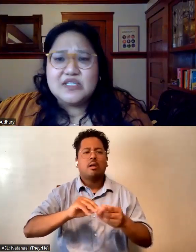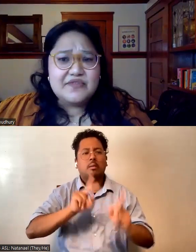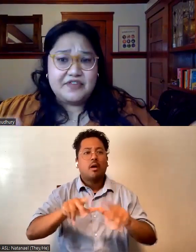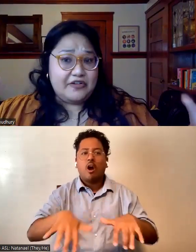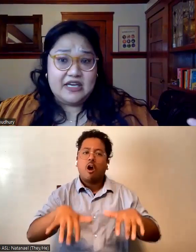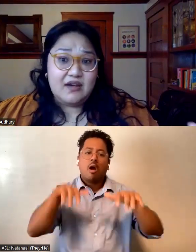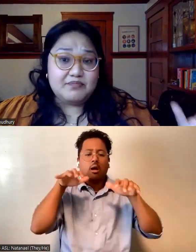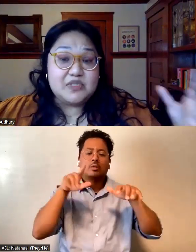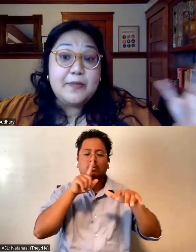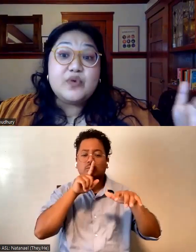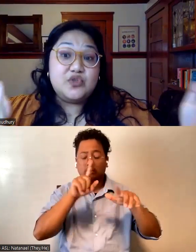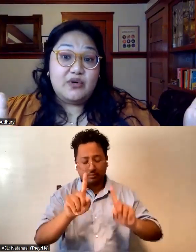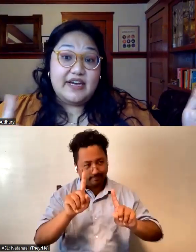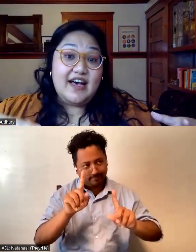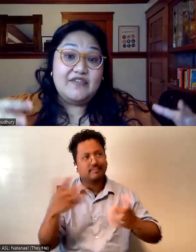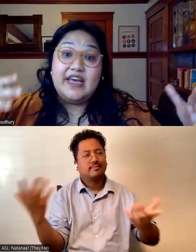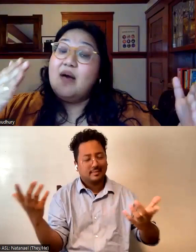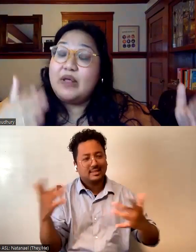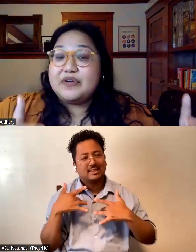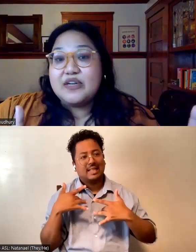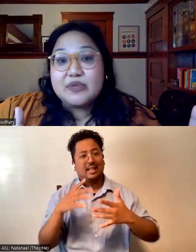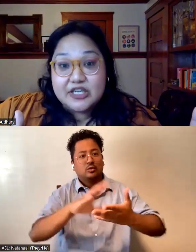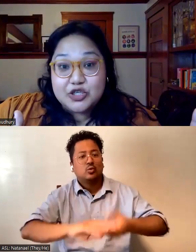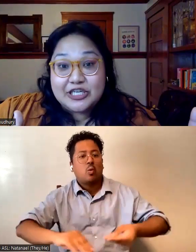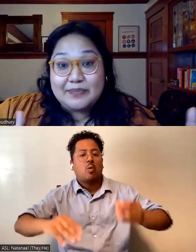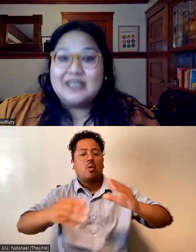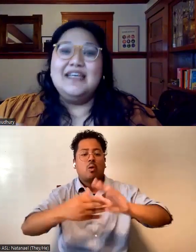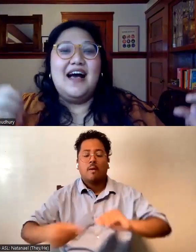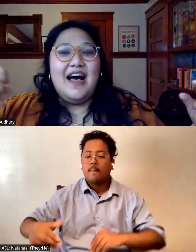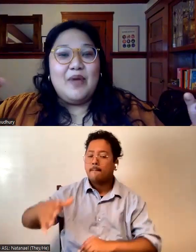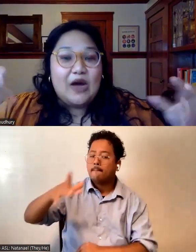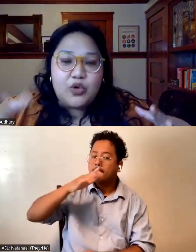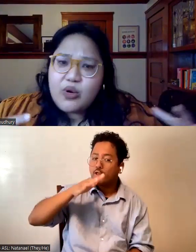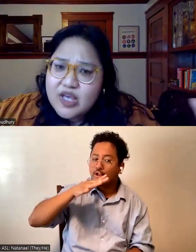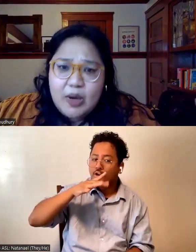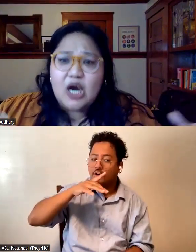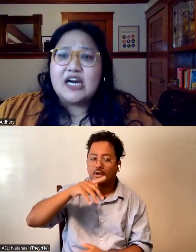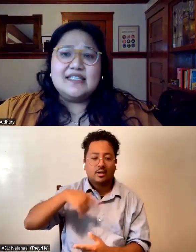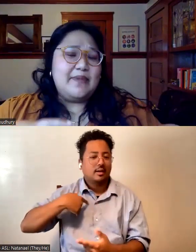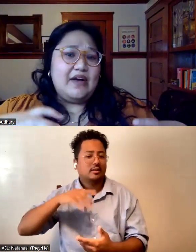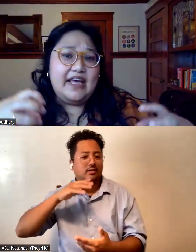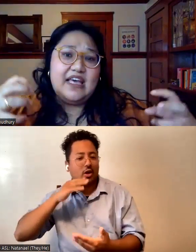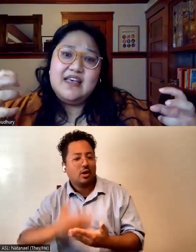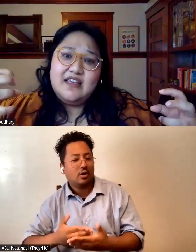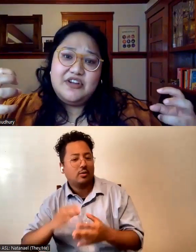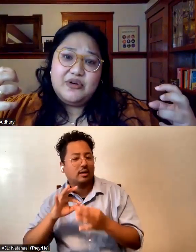audience. It's just a very typical story of like a mother-son relationship, about growing apart,